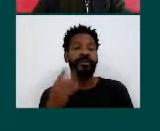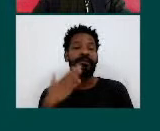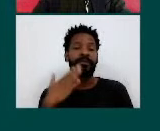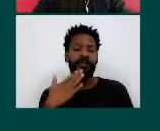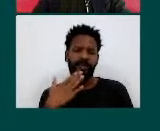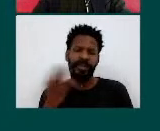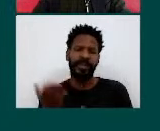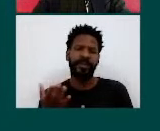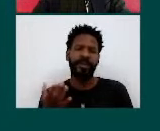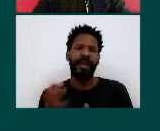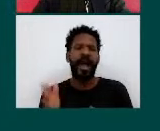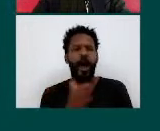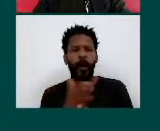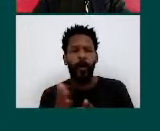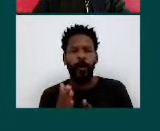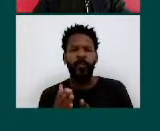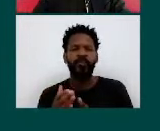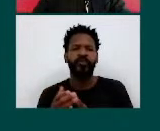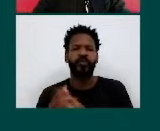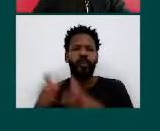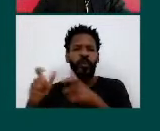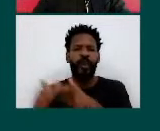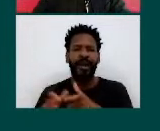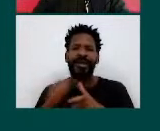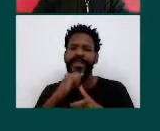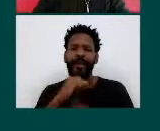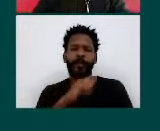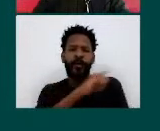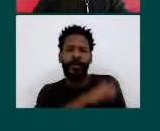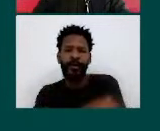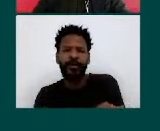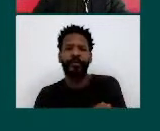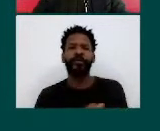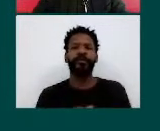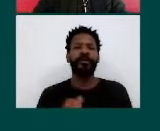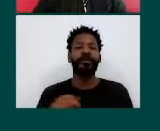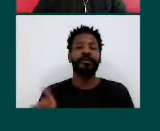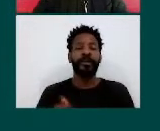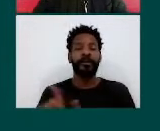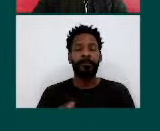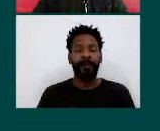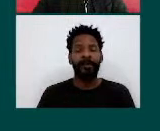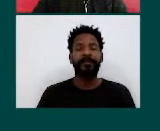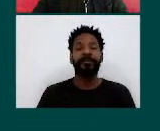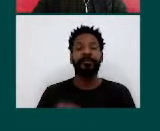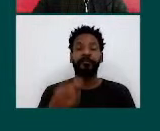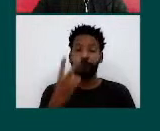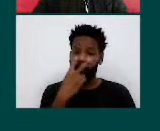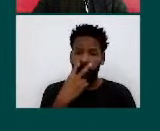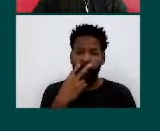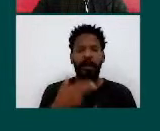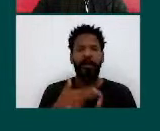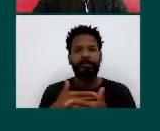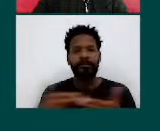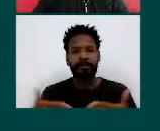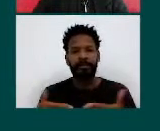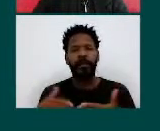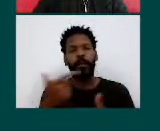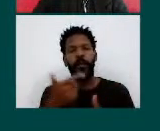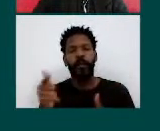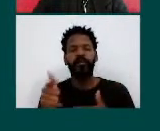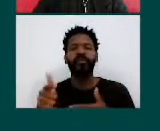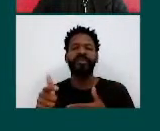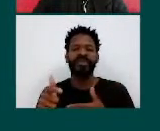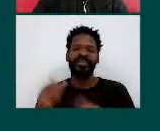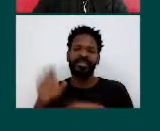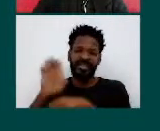we have close quarters of close proximity to São Paulo and Rio de Janeiro, so